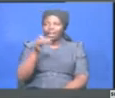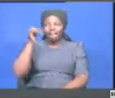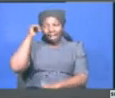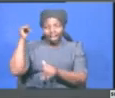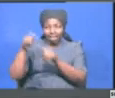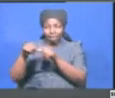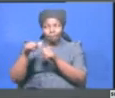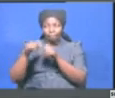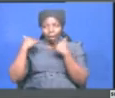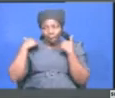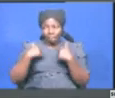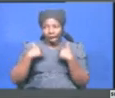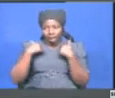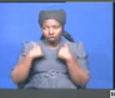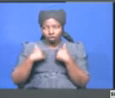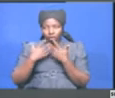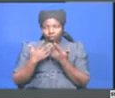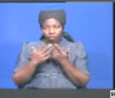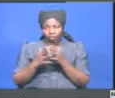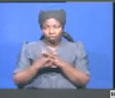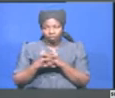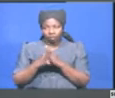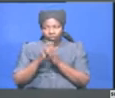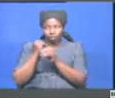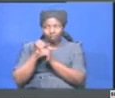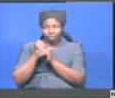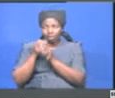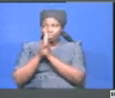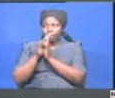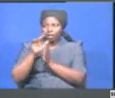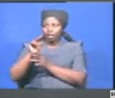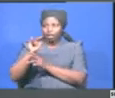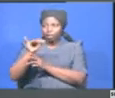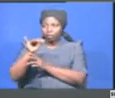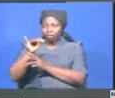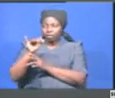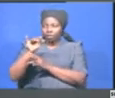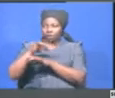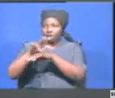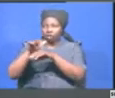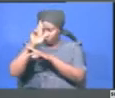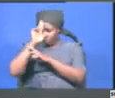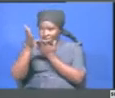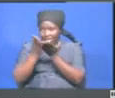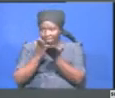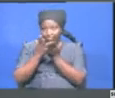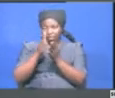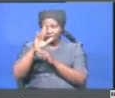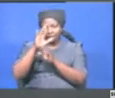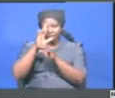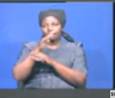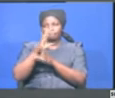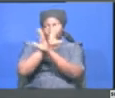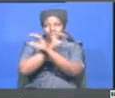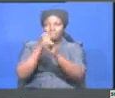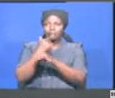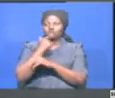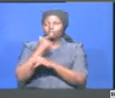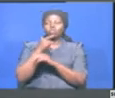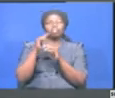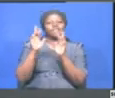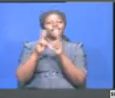close to him because of my knowledge of treating the National Police Service. But President Moi was very friendly. He needed people to align, even students for